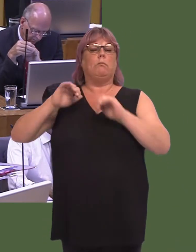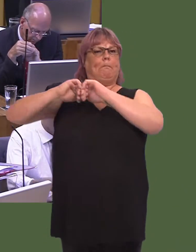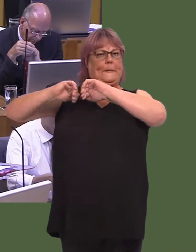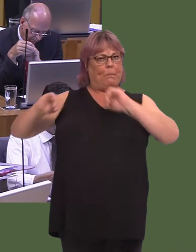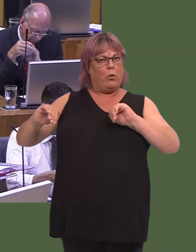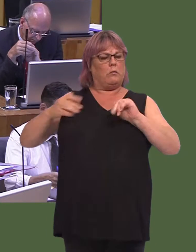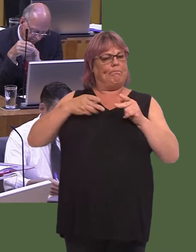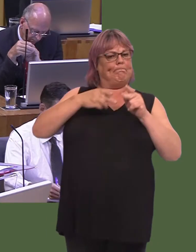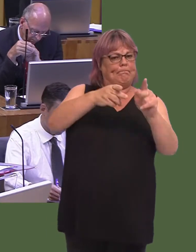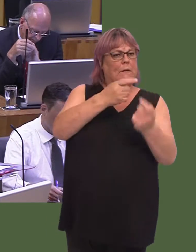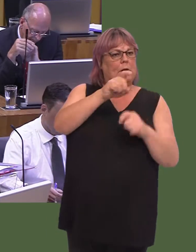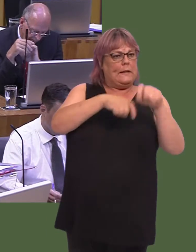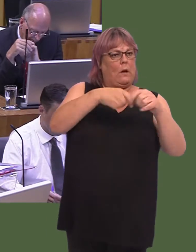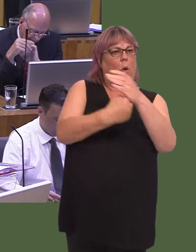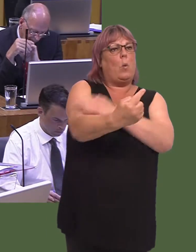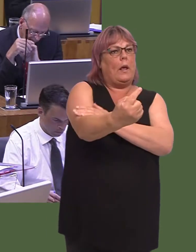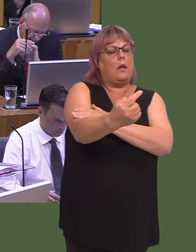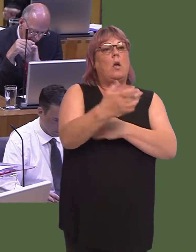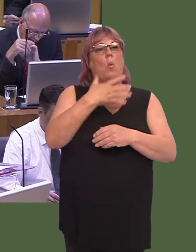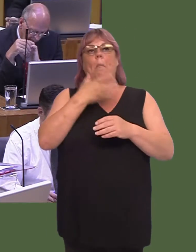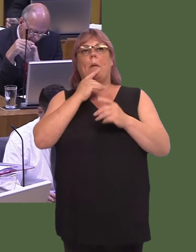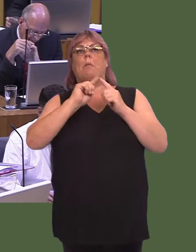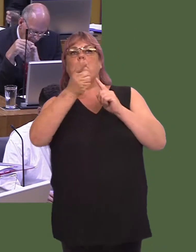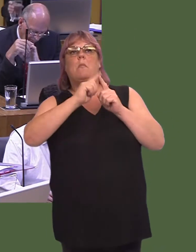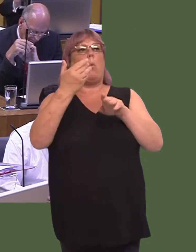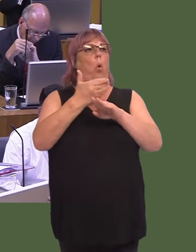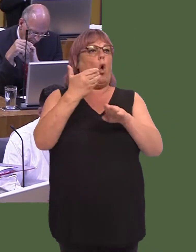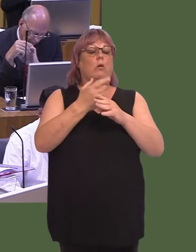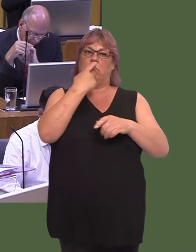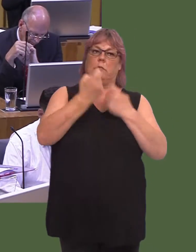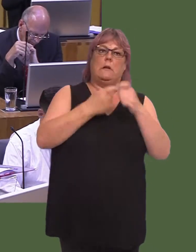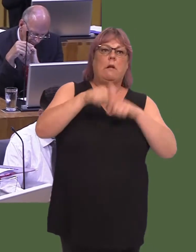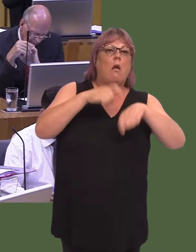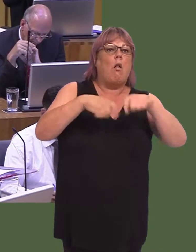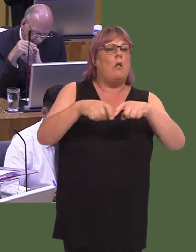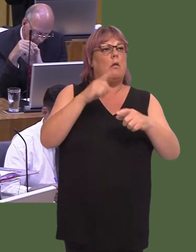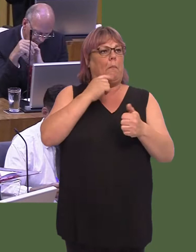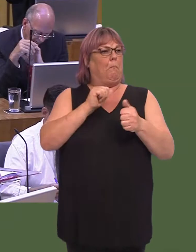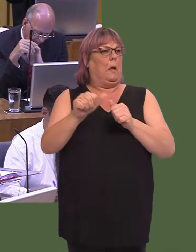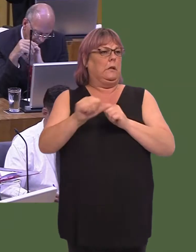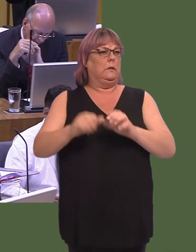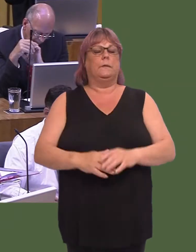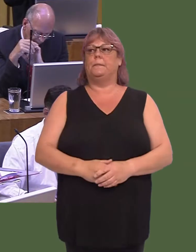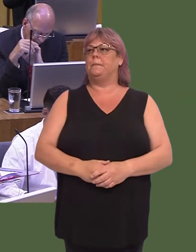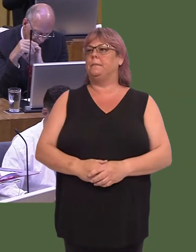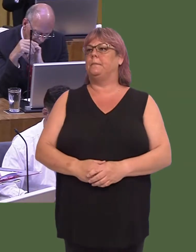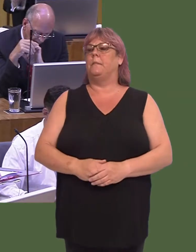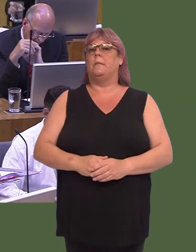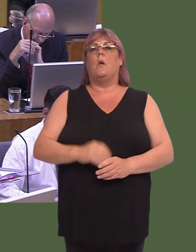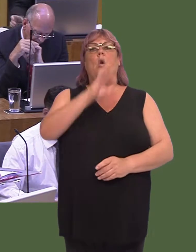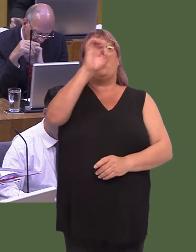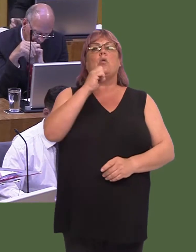it easier for people to cycle to work via separate highways for cycles, I think is something to be